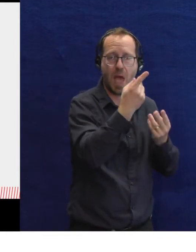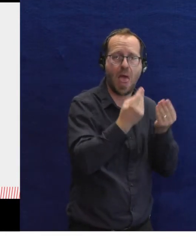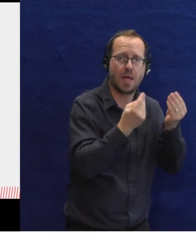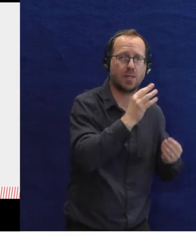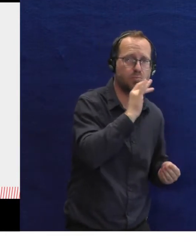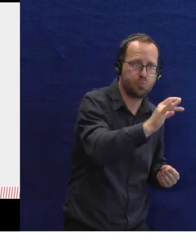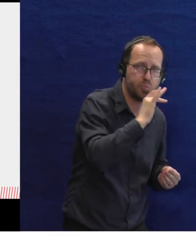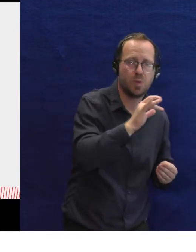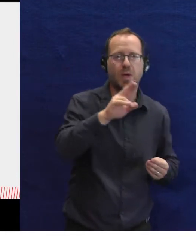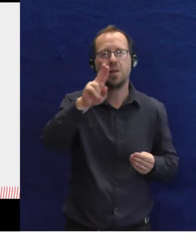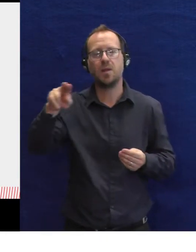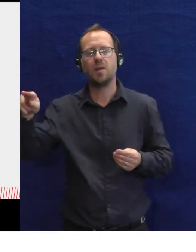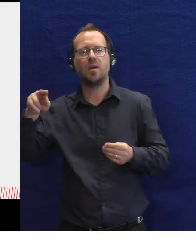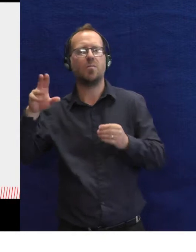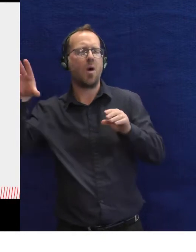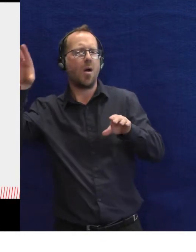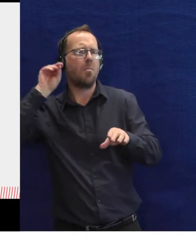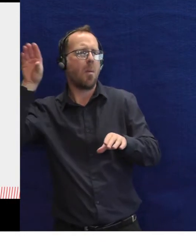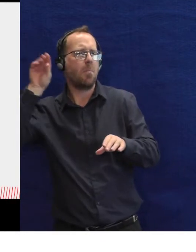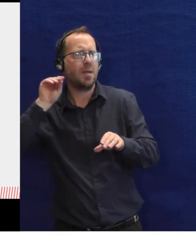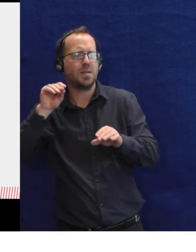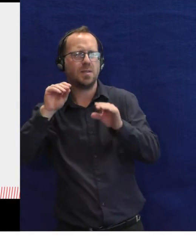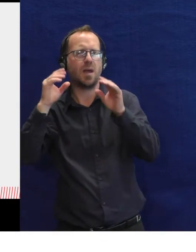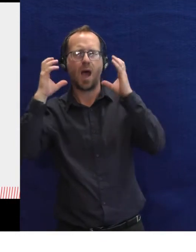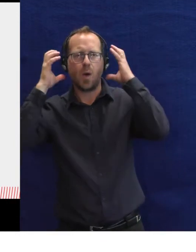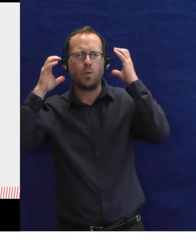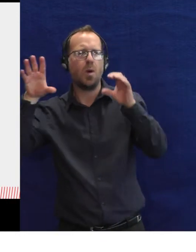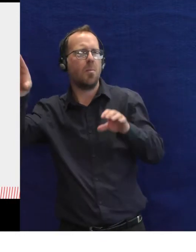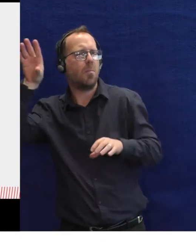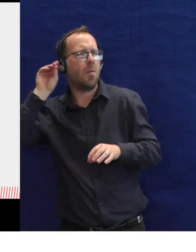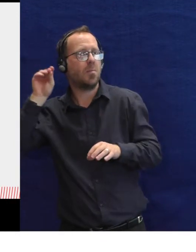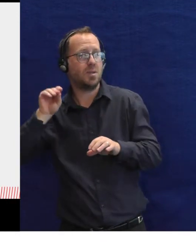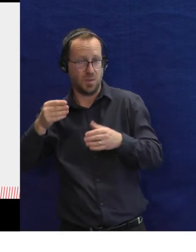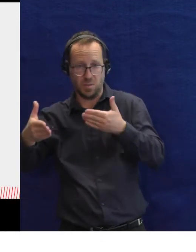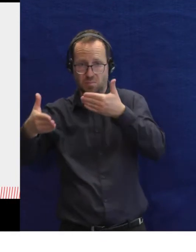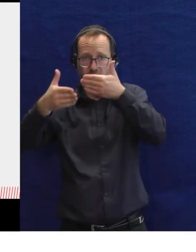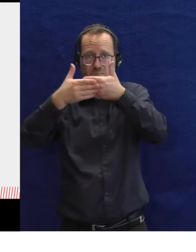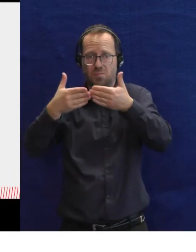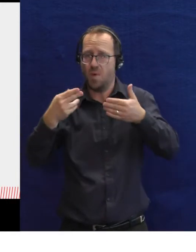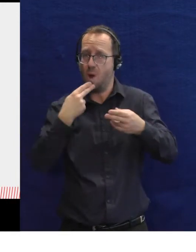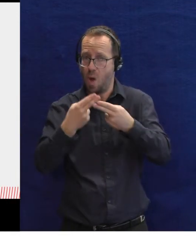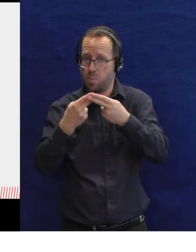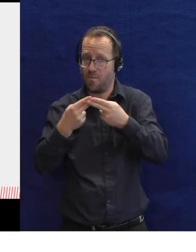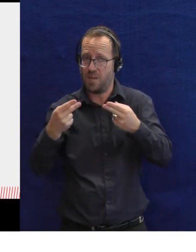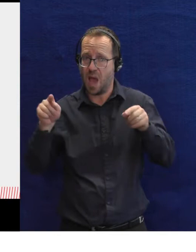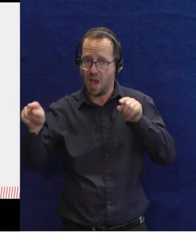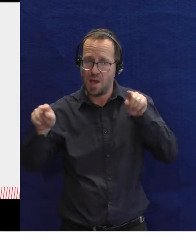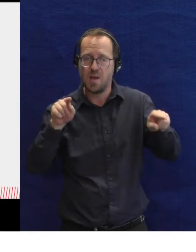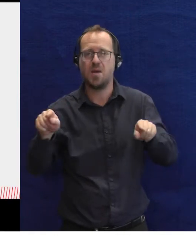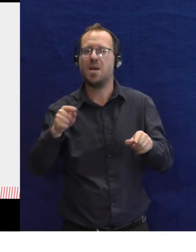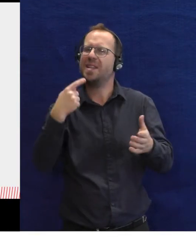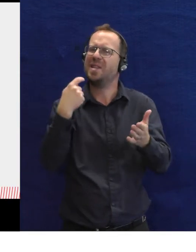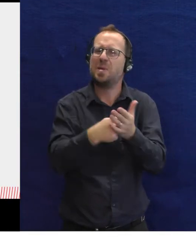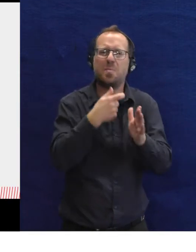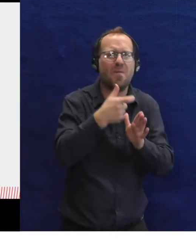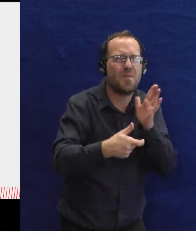more rough? Should I be more sensitive? Should I put more emotions in my description in order to fit the content, not to pull out